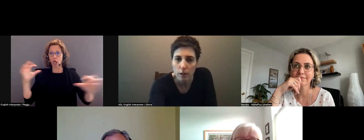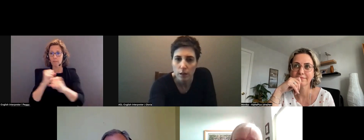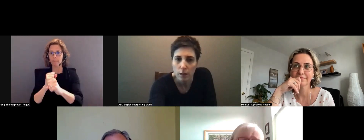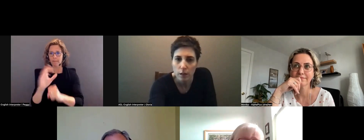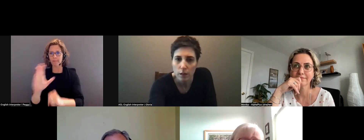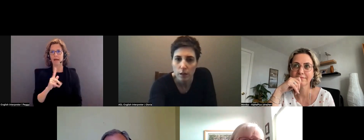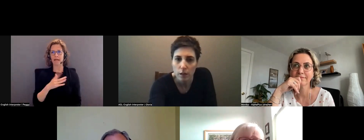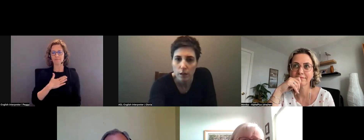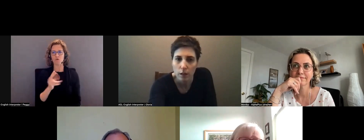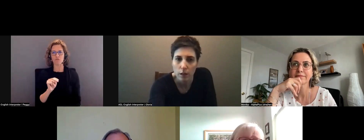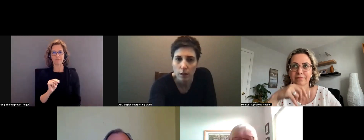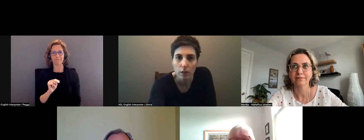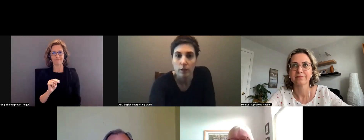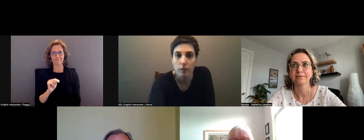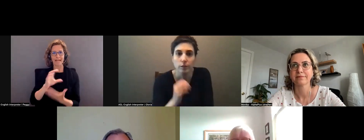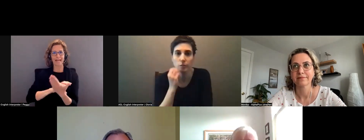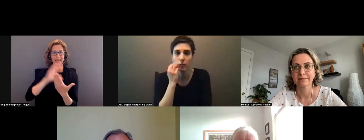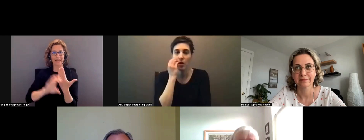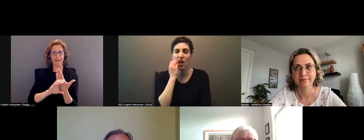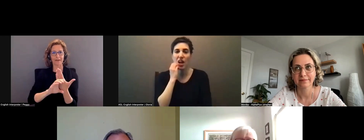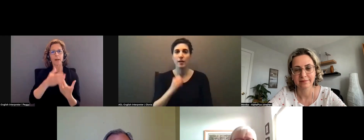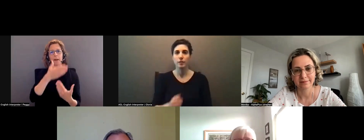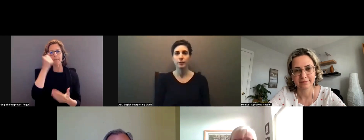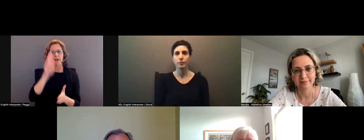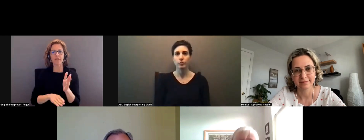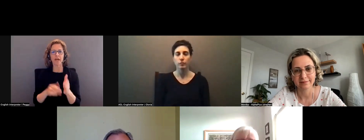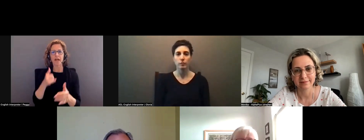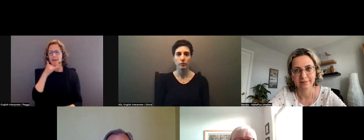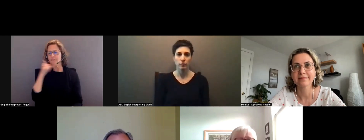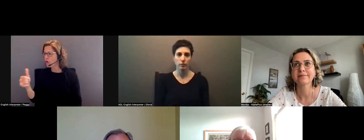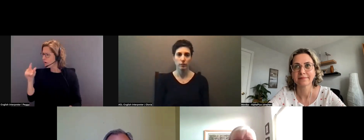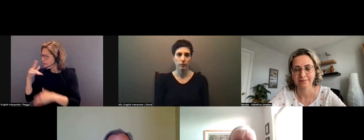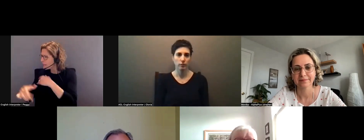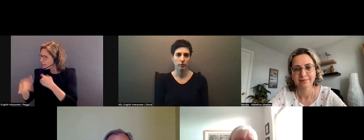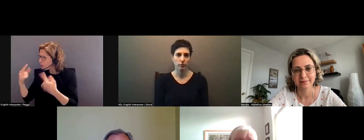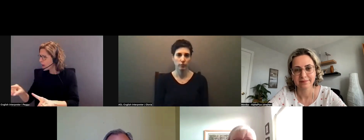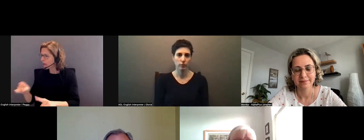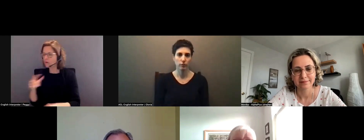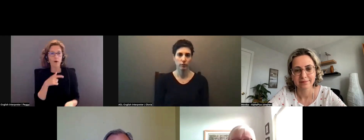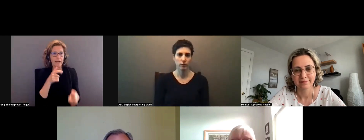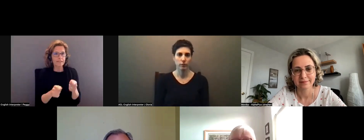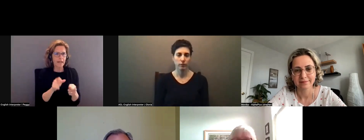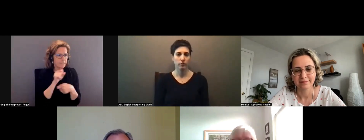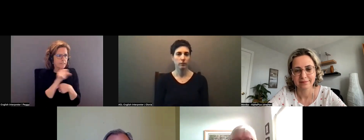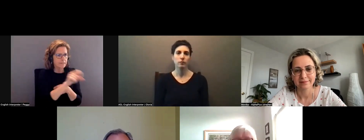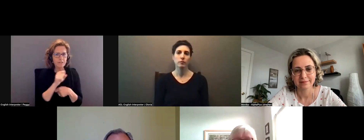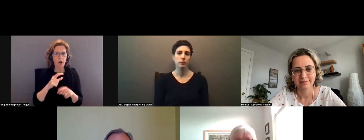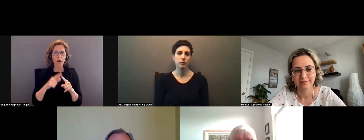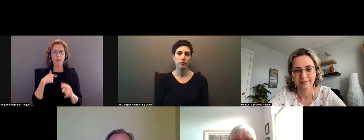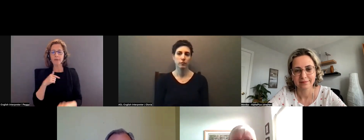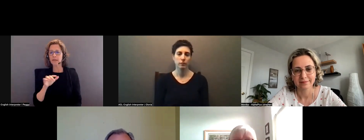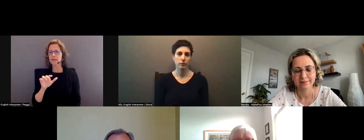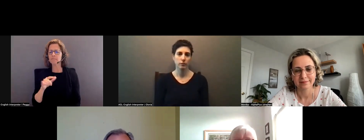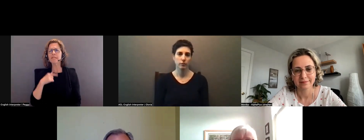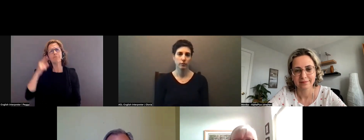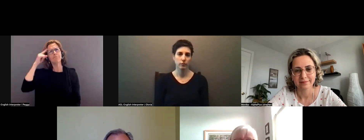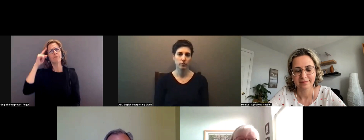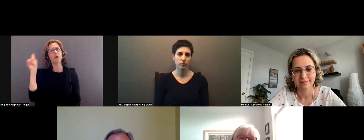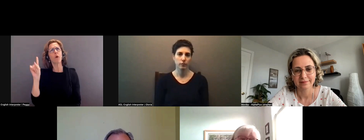than phoning everyone or texting or emailing. I know where anyone is at any given time, and it's